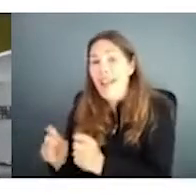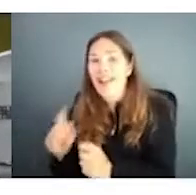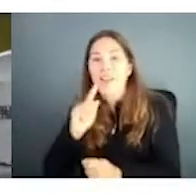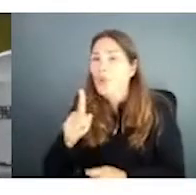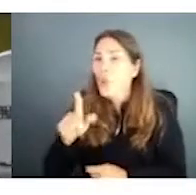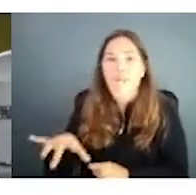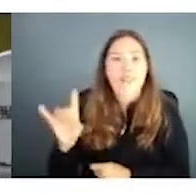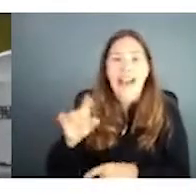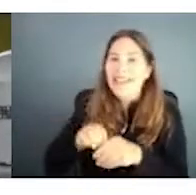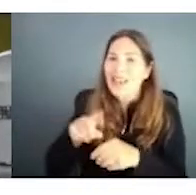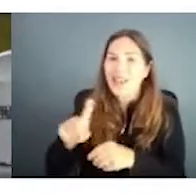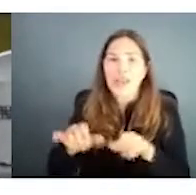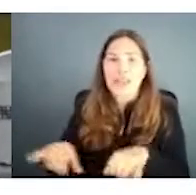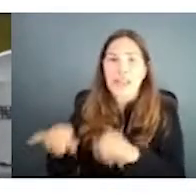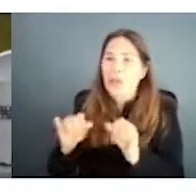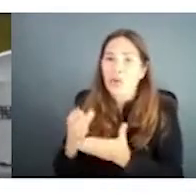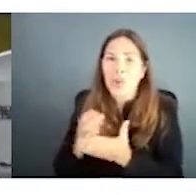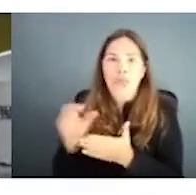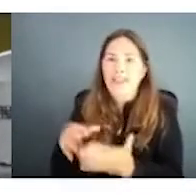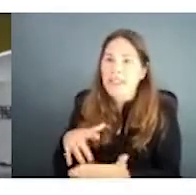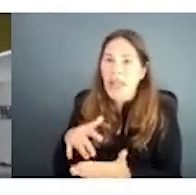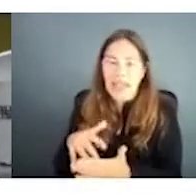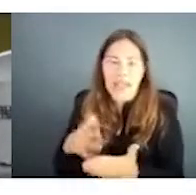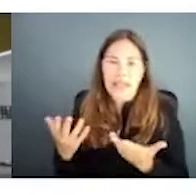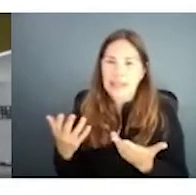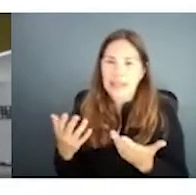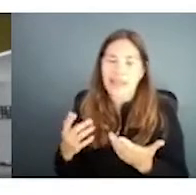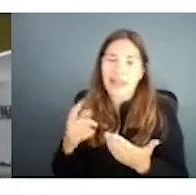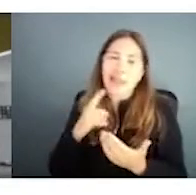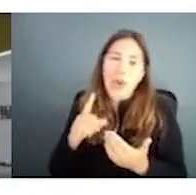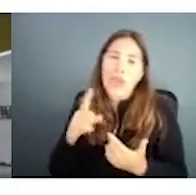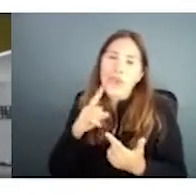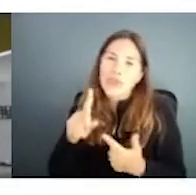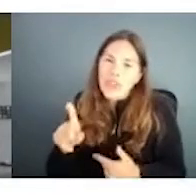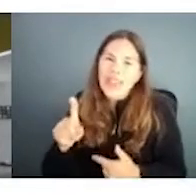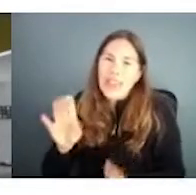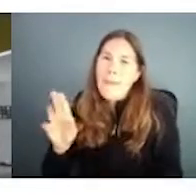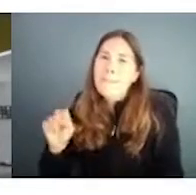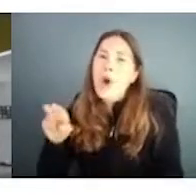standard course of study. So that's all sort of bonus stuff.